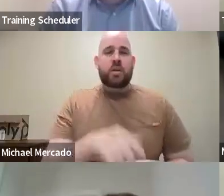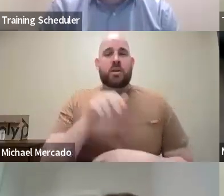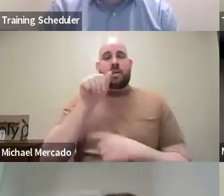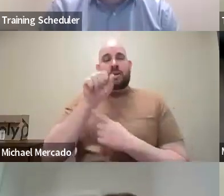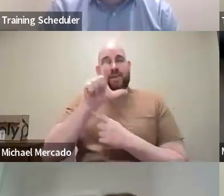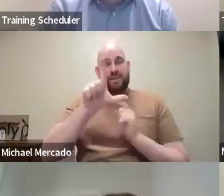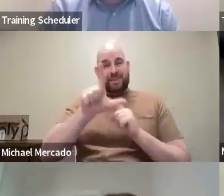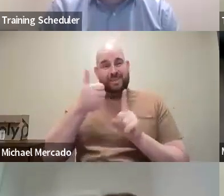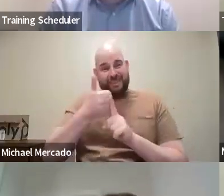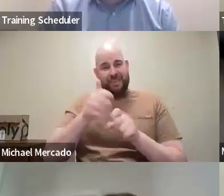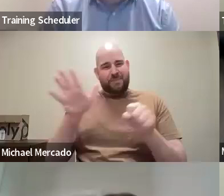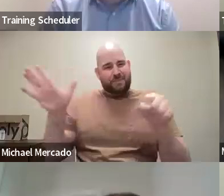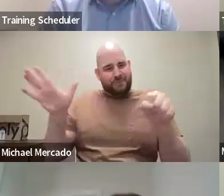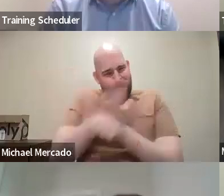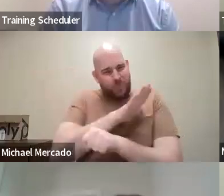language a mistake?